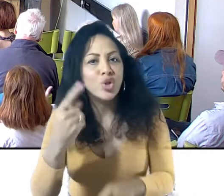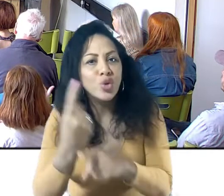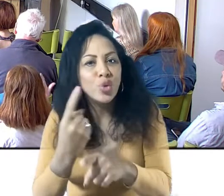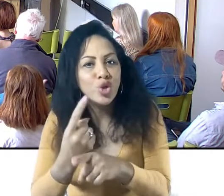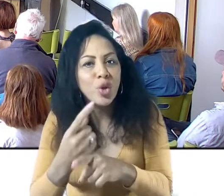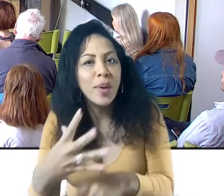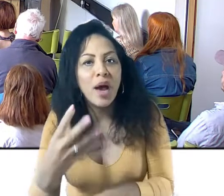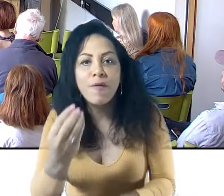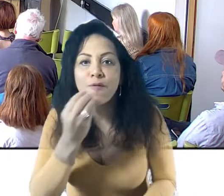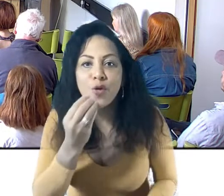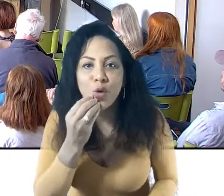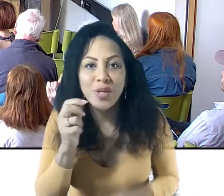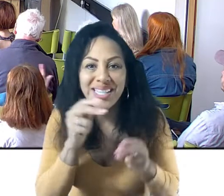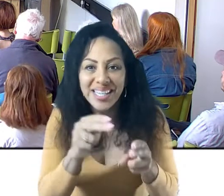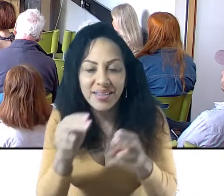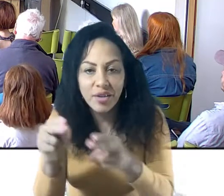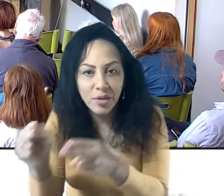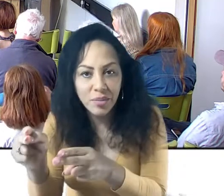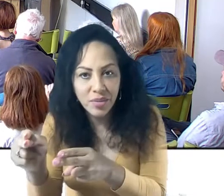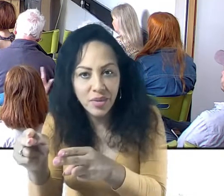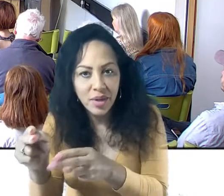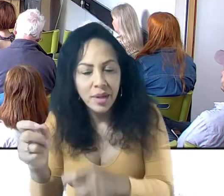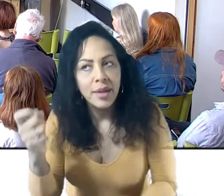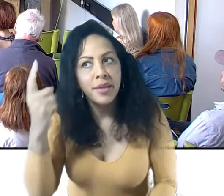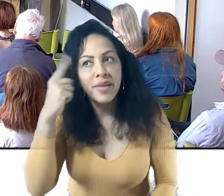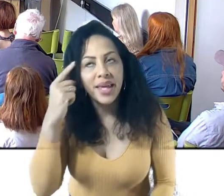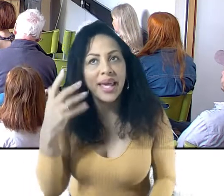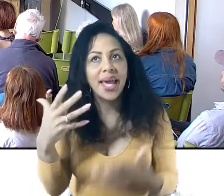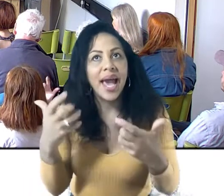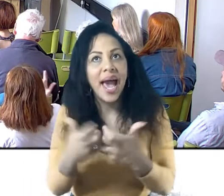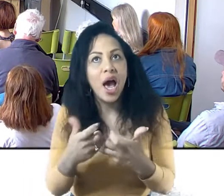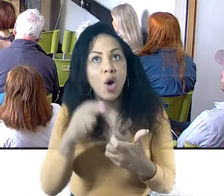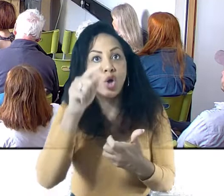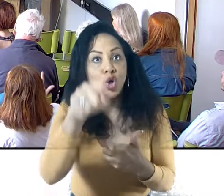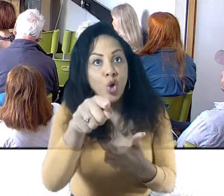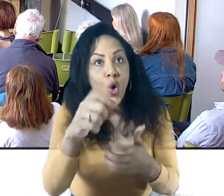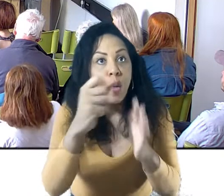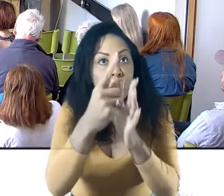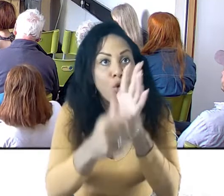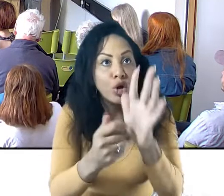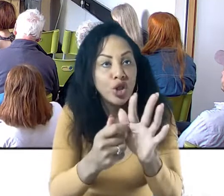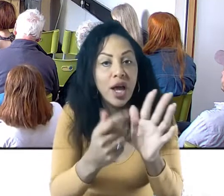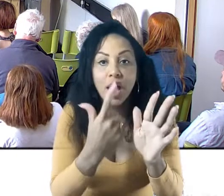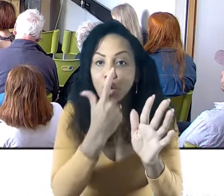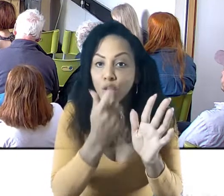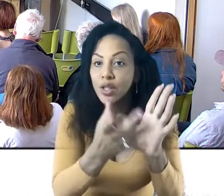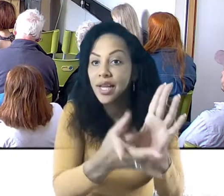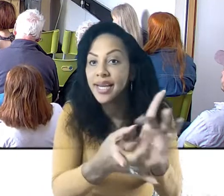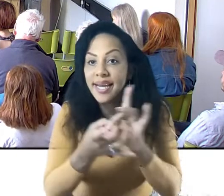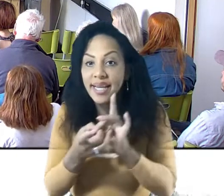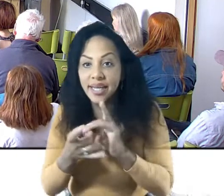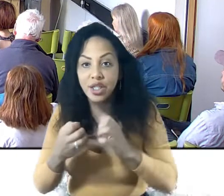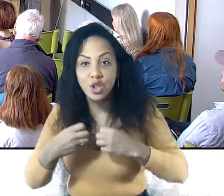might use this, particularly across the west of England, and that the west of England sort of bioregion is